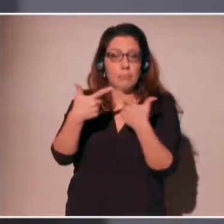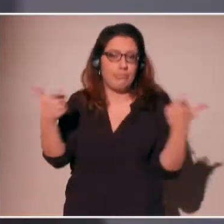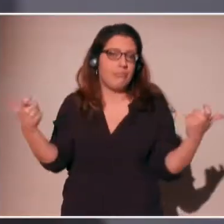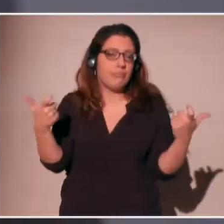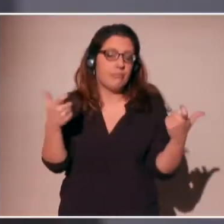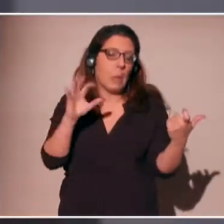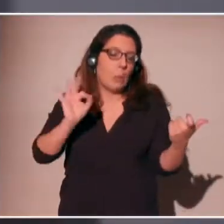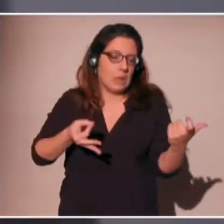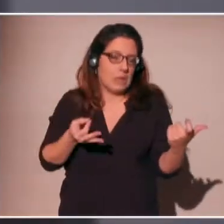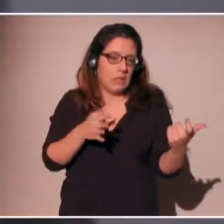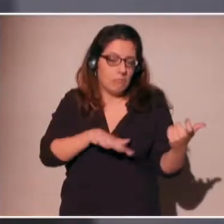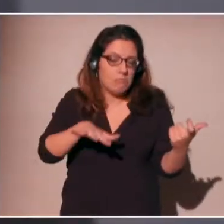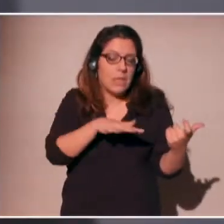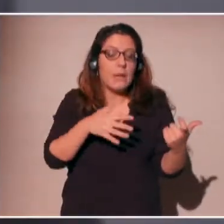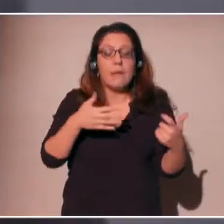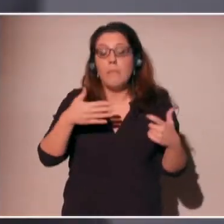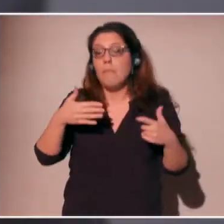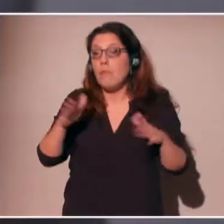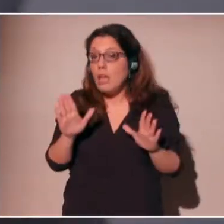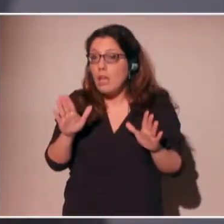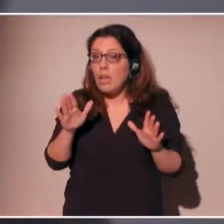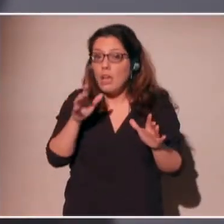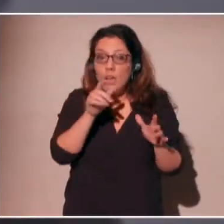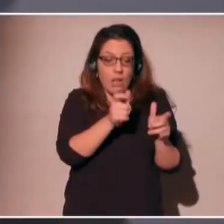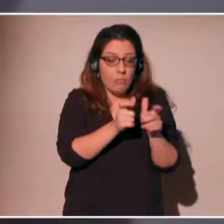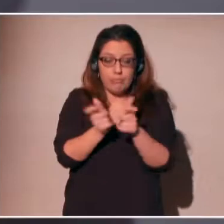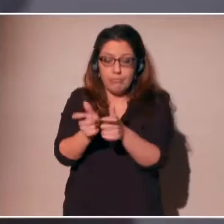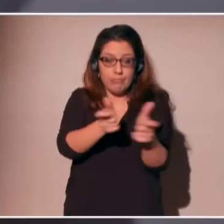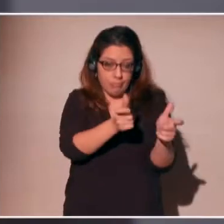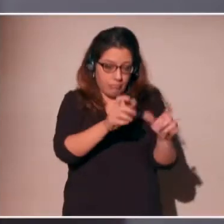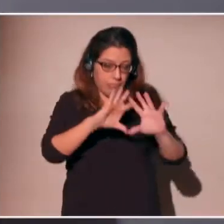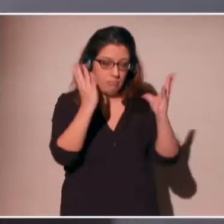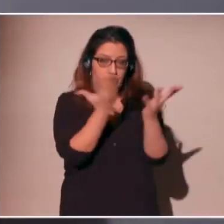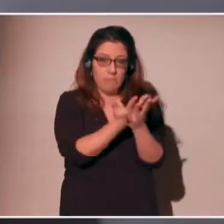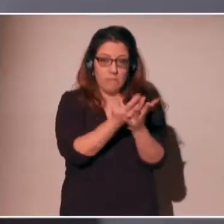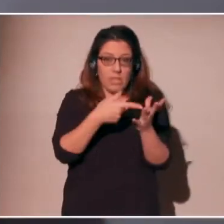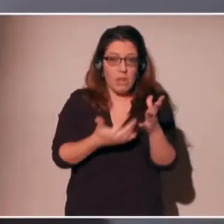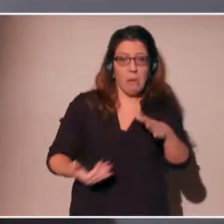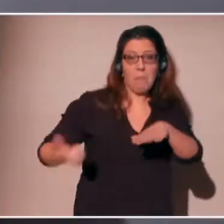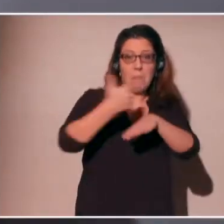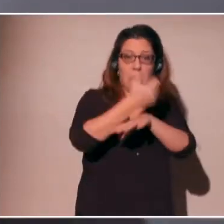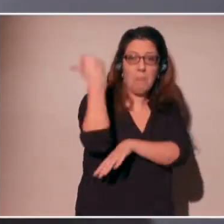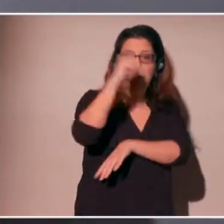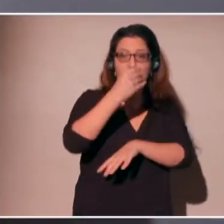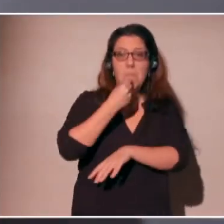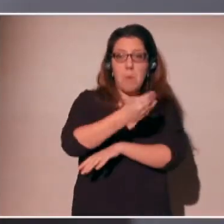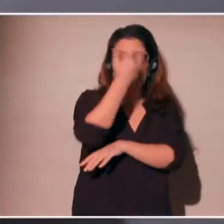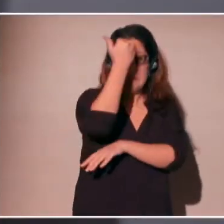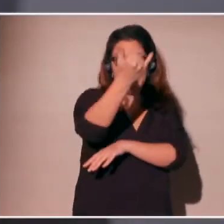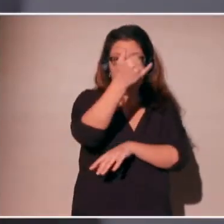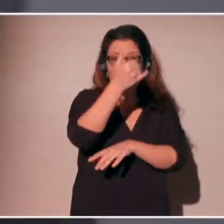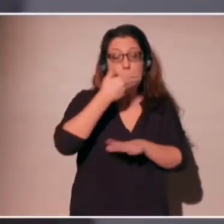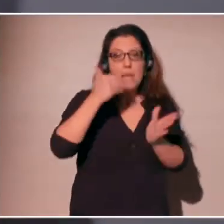and a few other companies. But as a matter of fact, none of these companies has the monopoly of